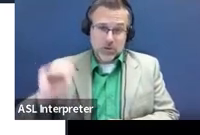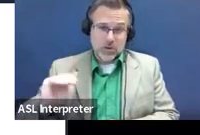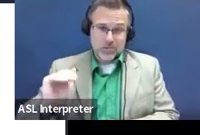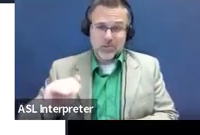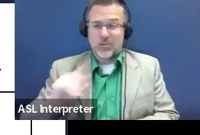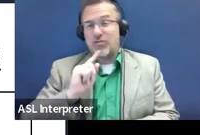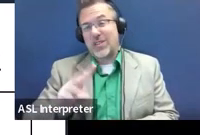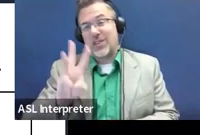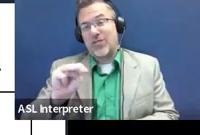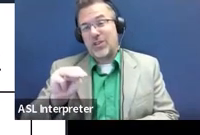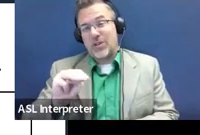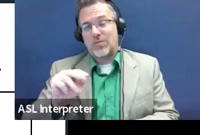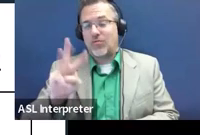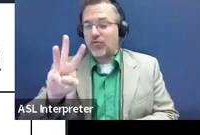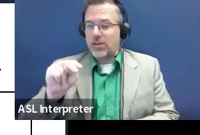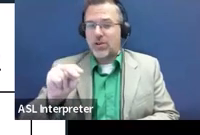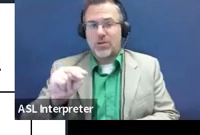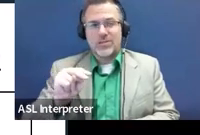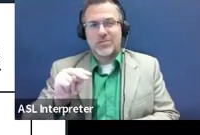everything.